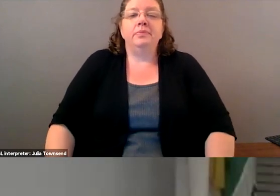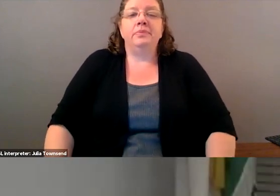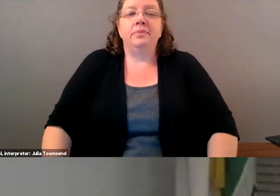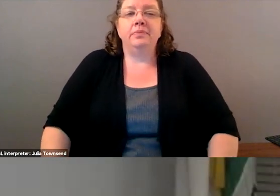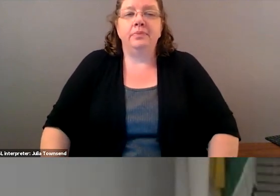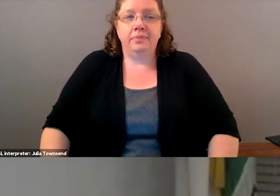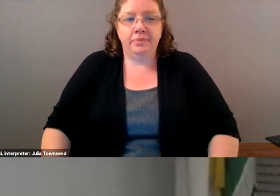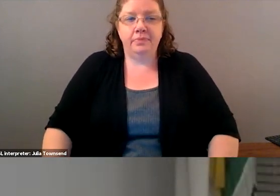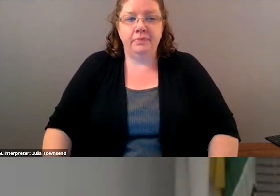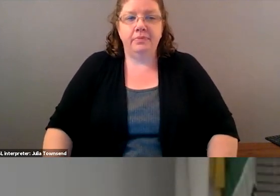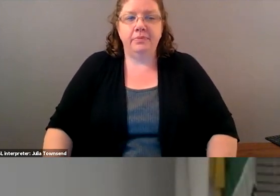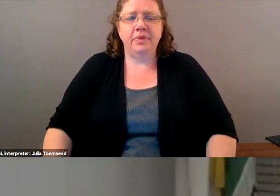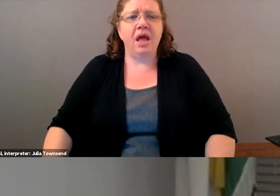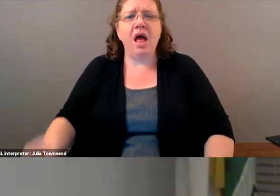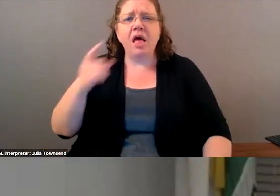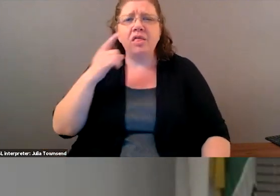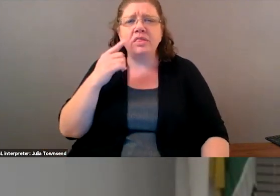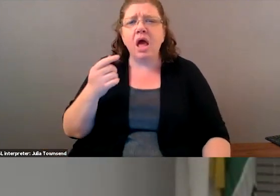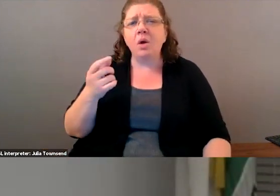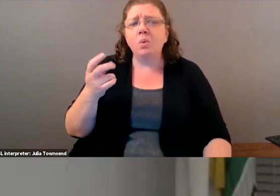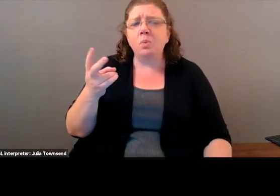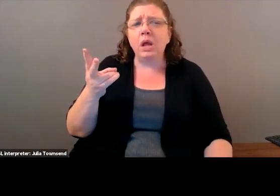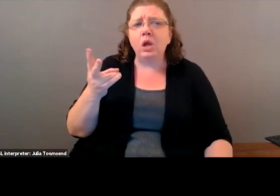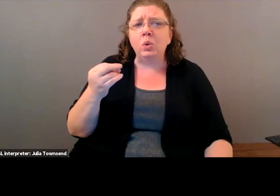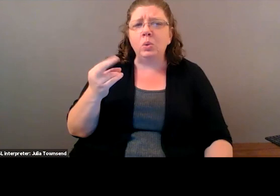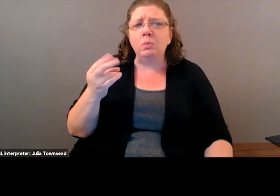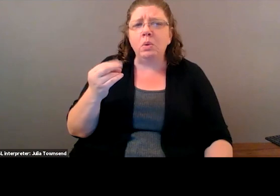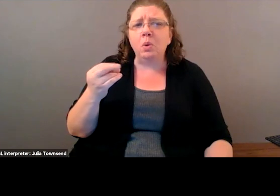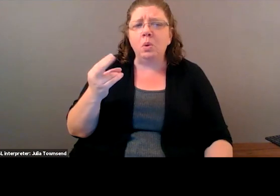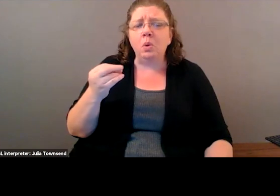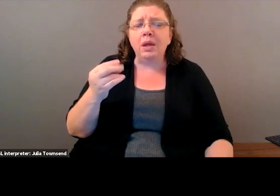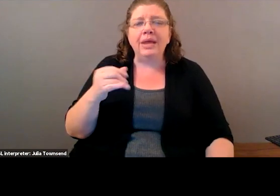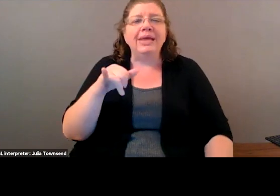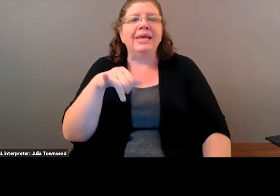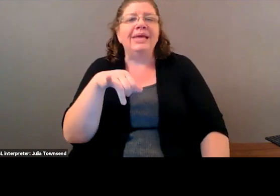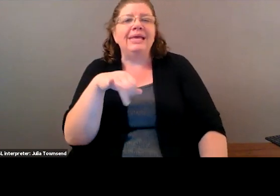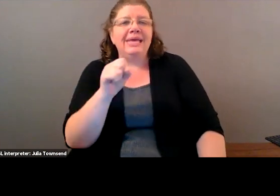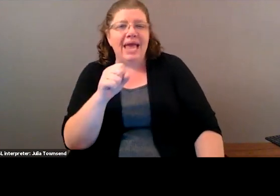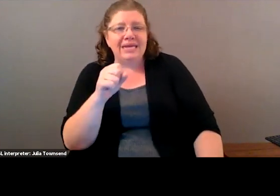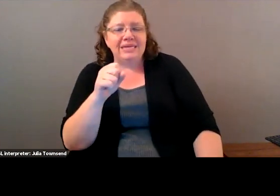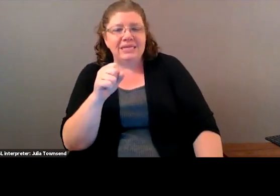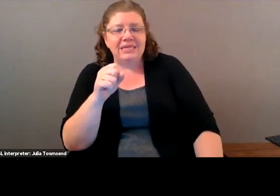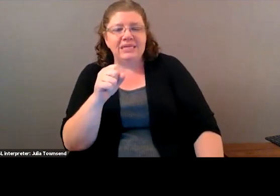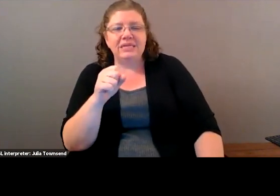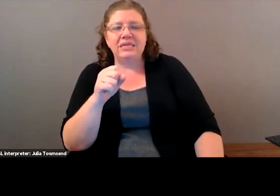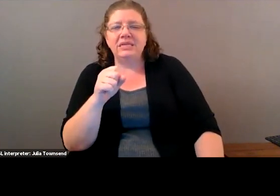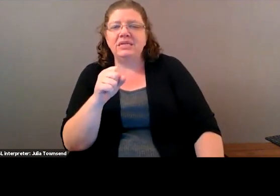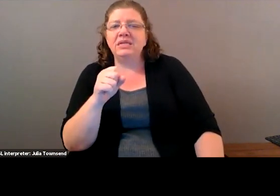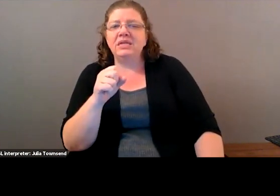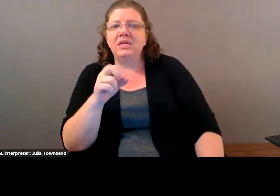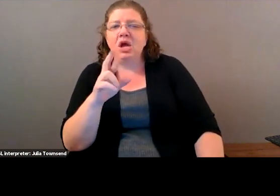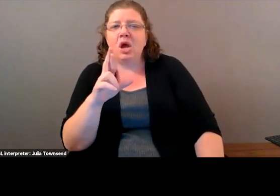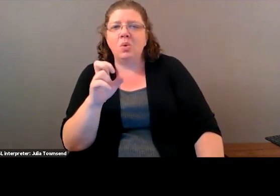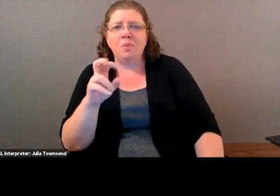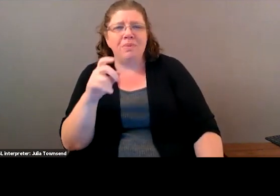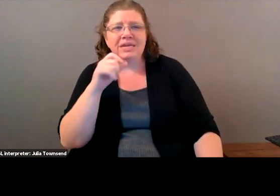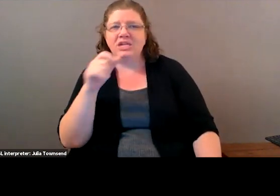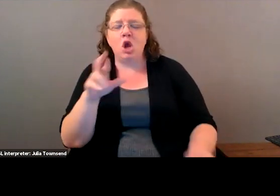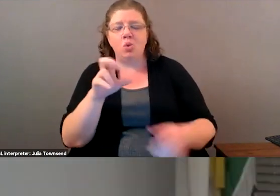Thank you. I thought we had a couple more. Yes, Renee Correa is not